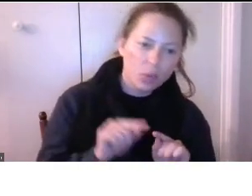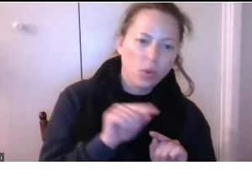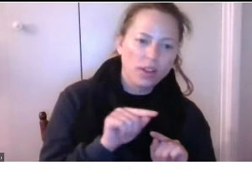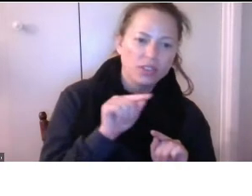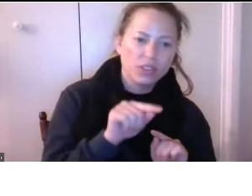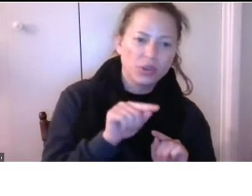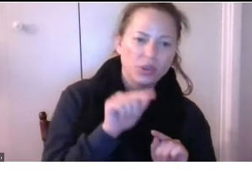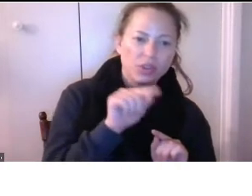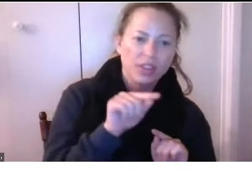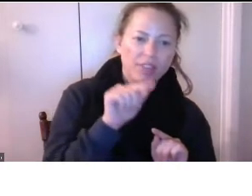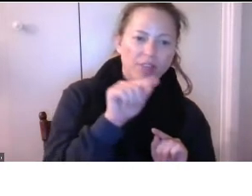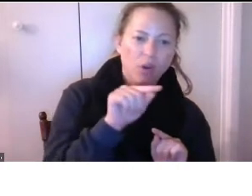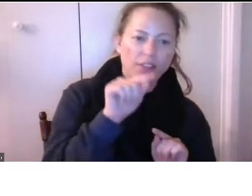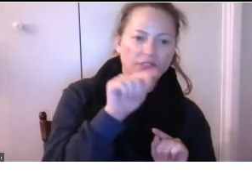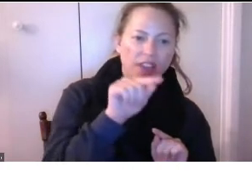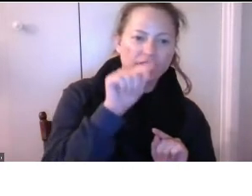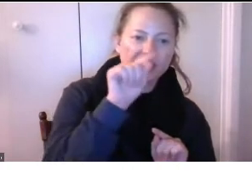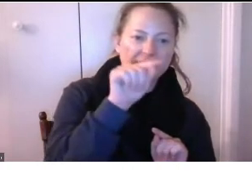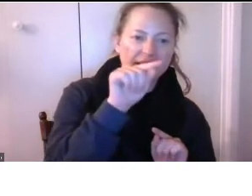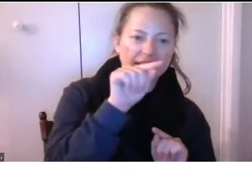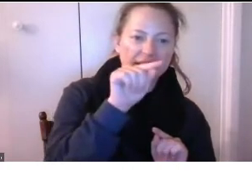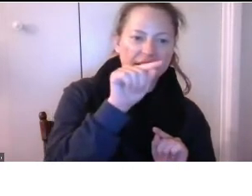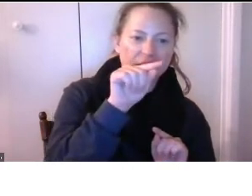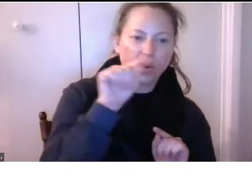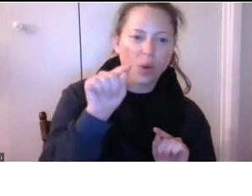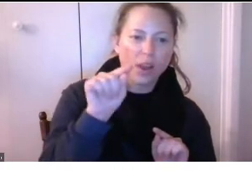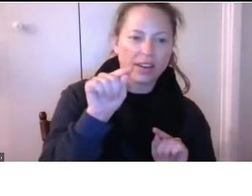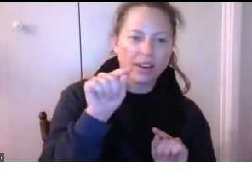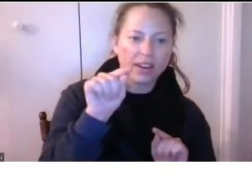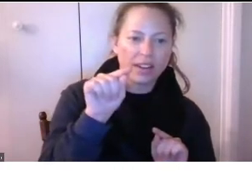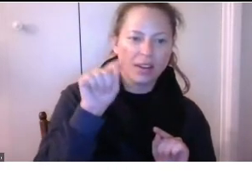1. Okay, so my slope is 6.